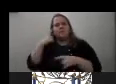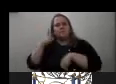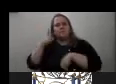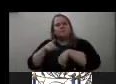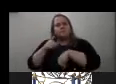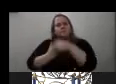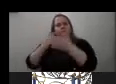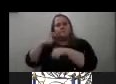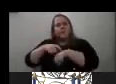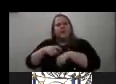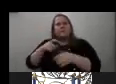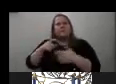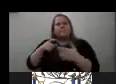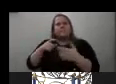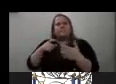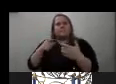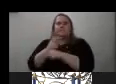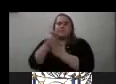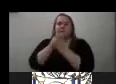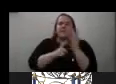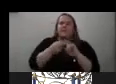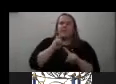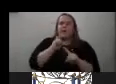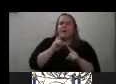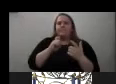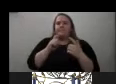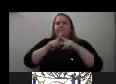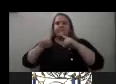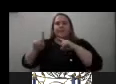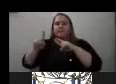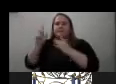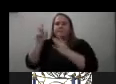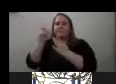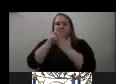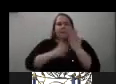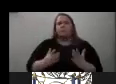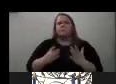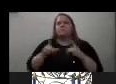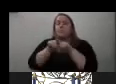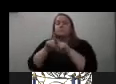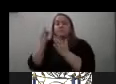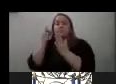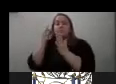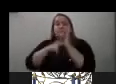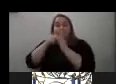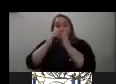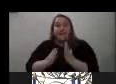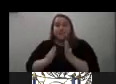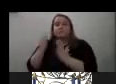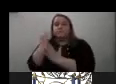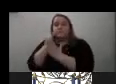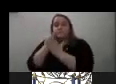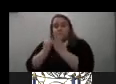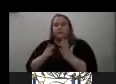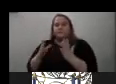using designs by fashion designers and also painters and other artists of the day to